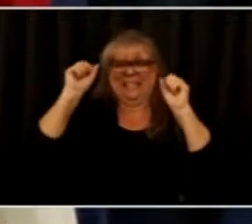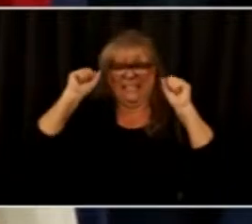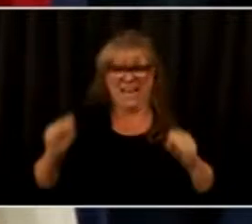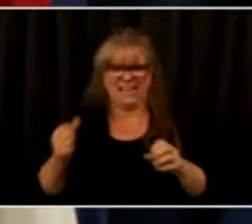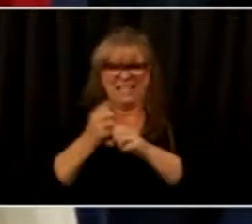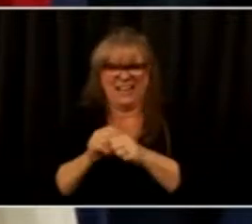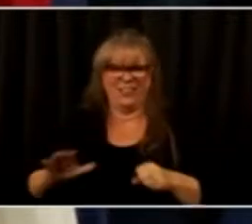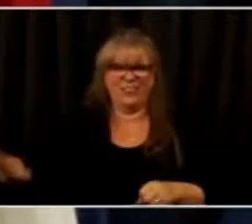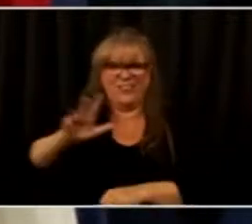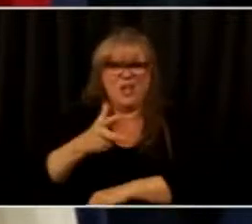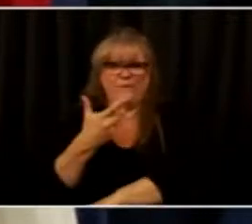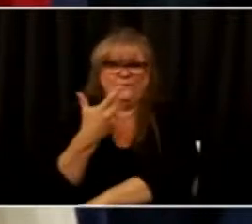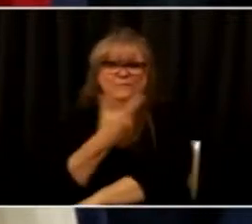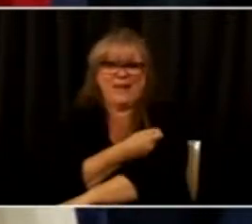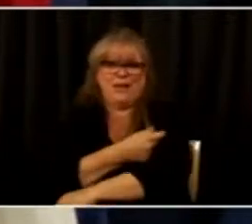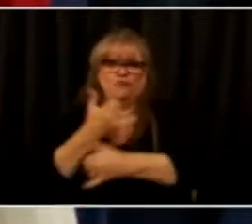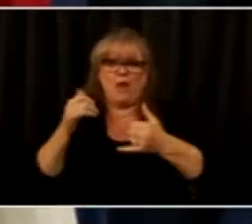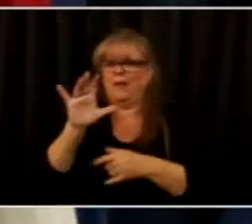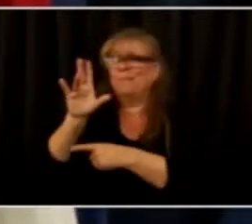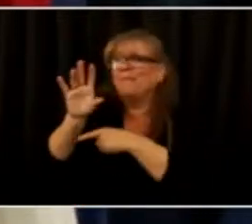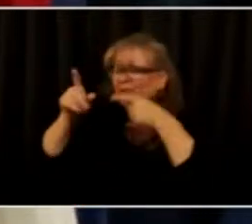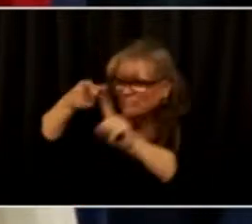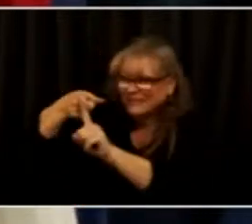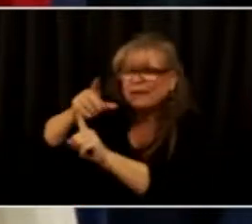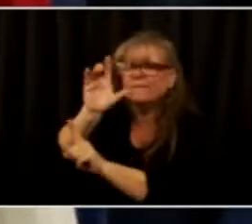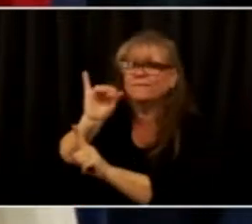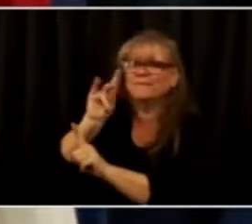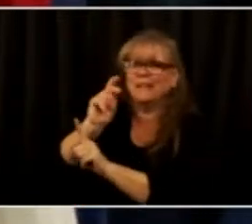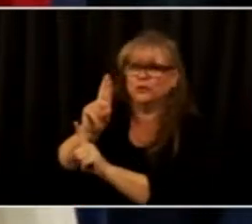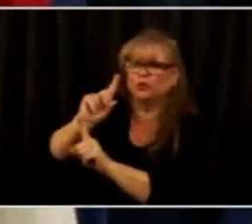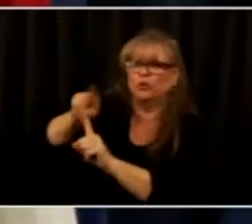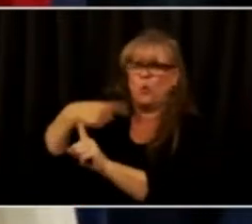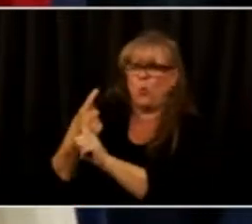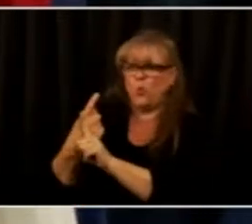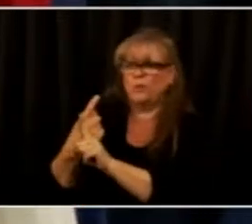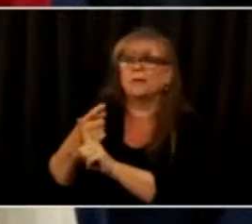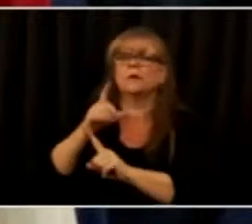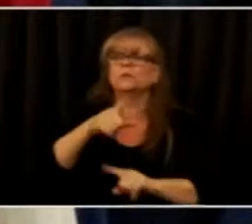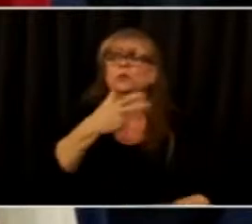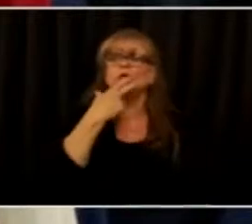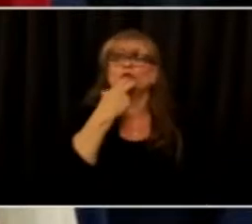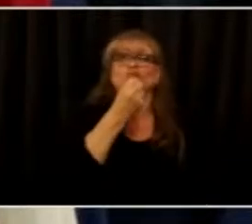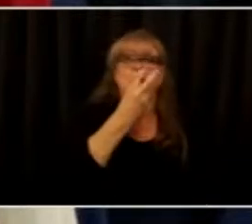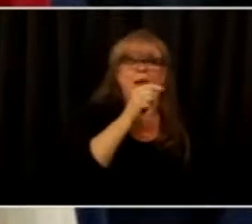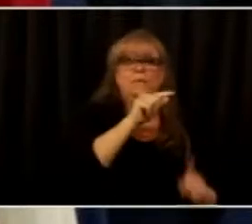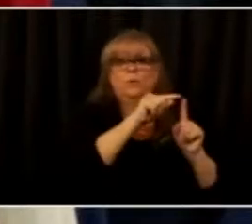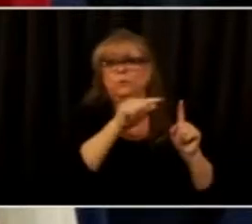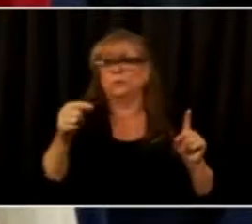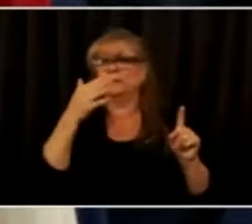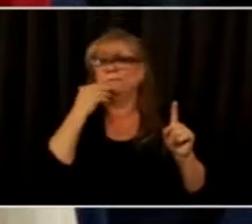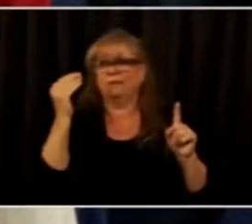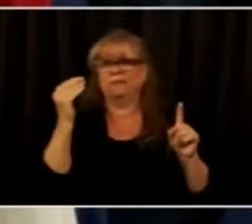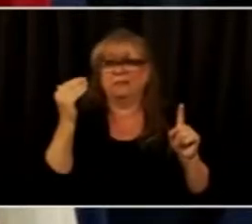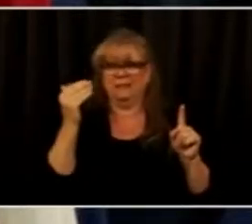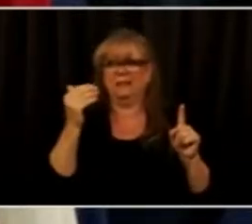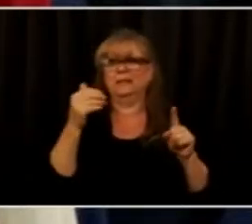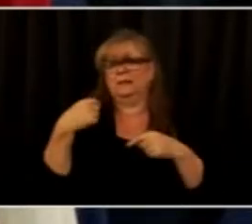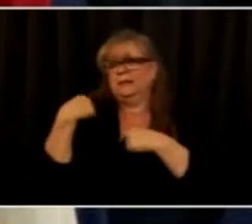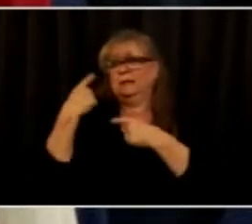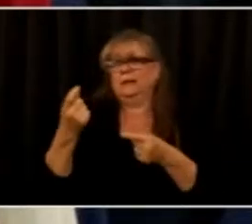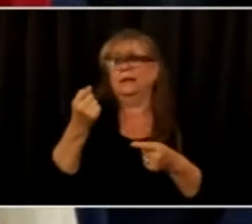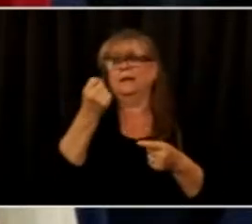11% of all 12 to 15-year-olds in the state of Colorado. That's good for 1 week, but it also means